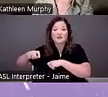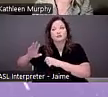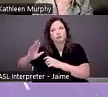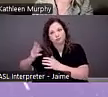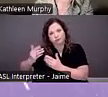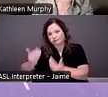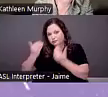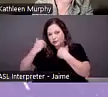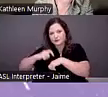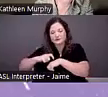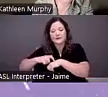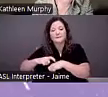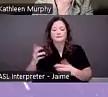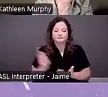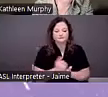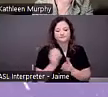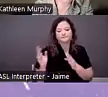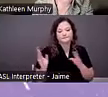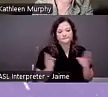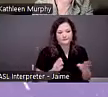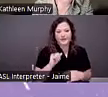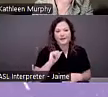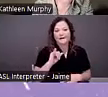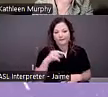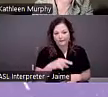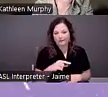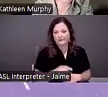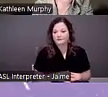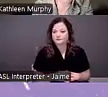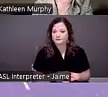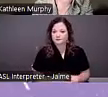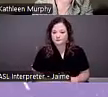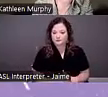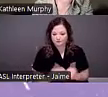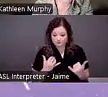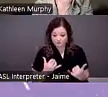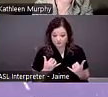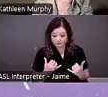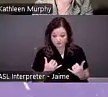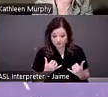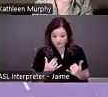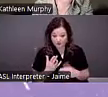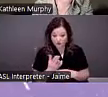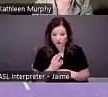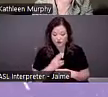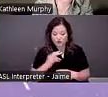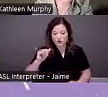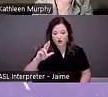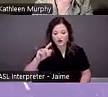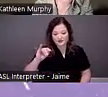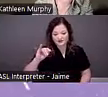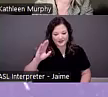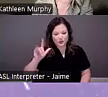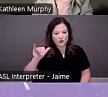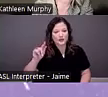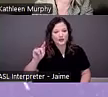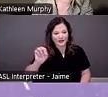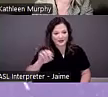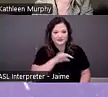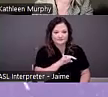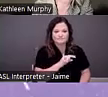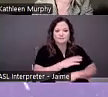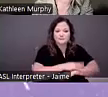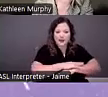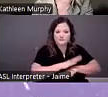offers that opportunity. And right now, I served it in Articulate. So this is the platform that is hosting it right